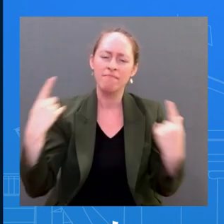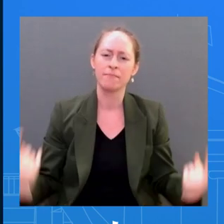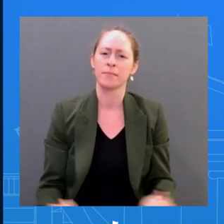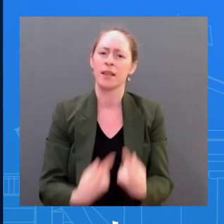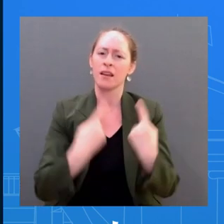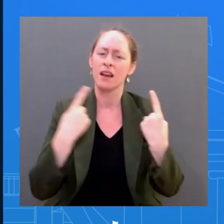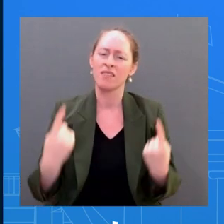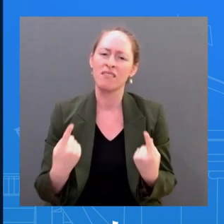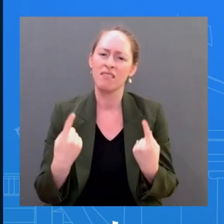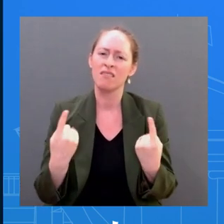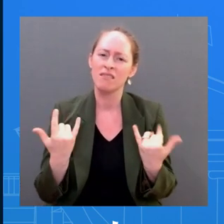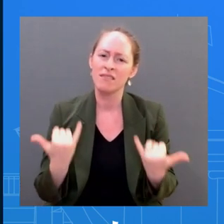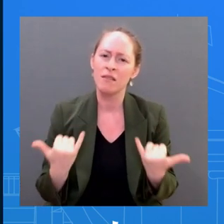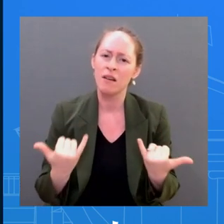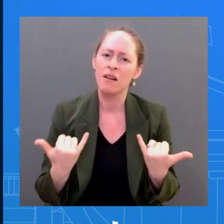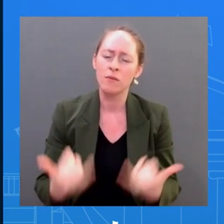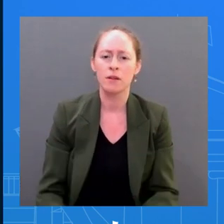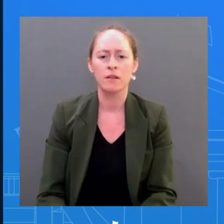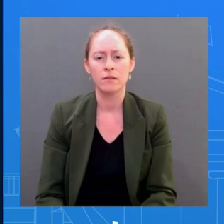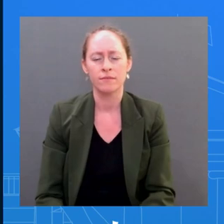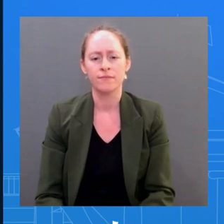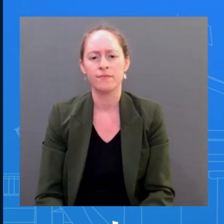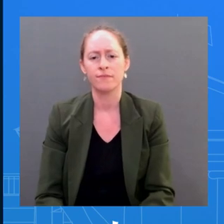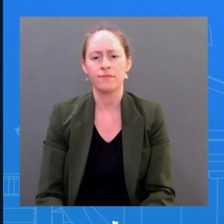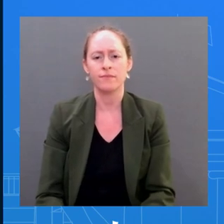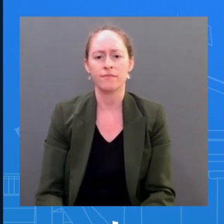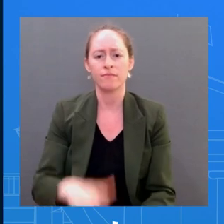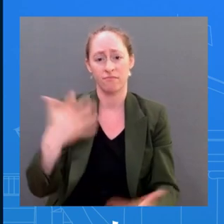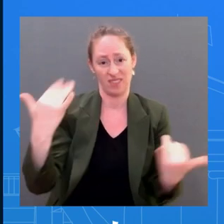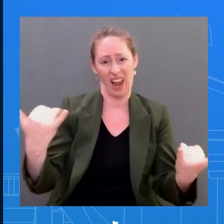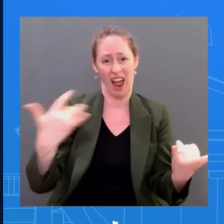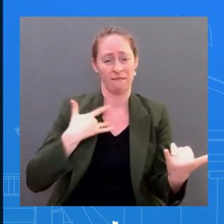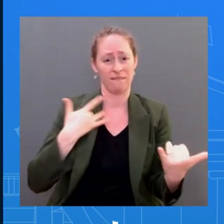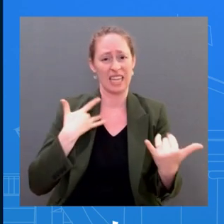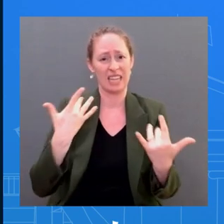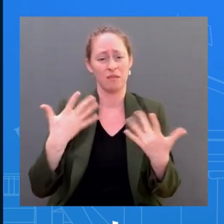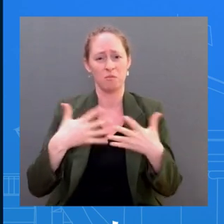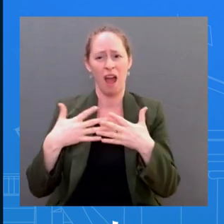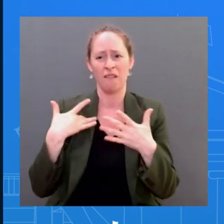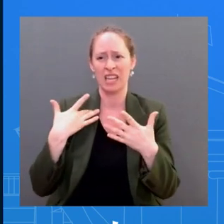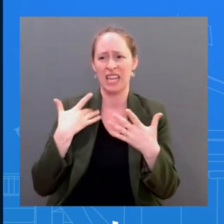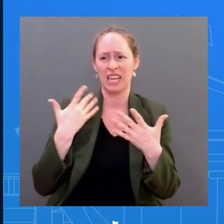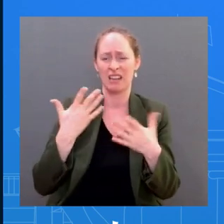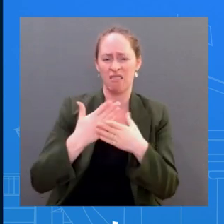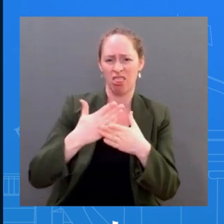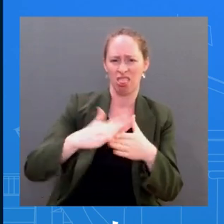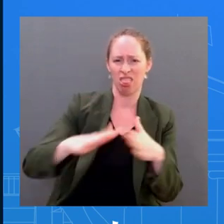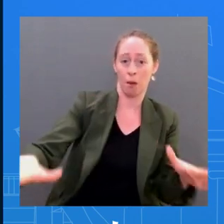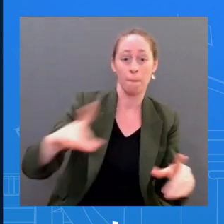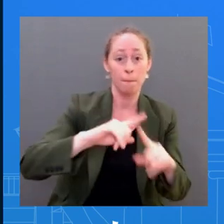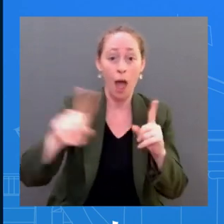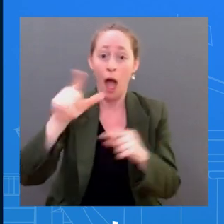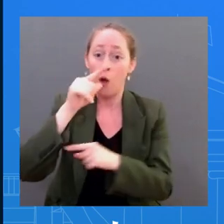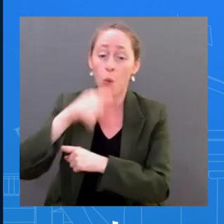is, this gun responsibility issue is one that we agree on more than we